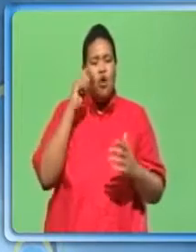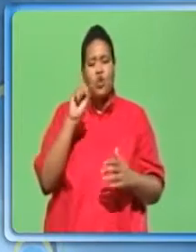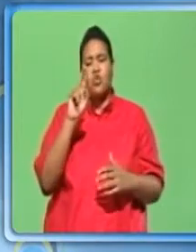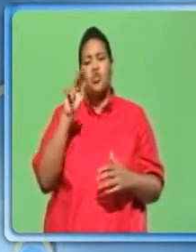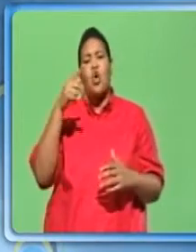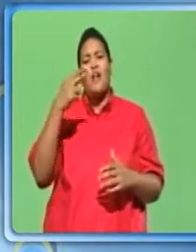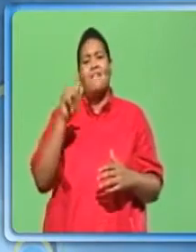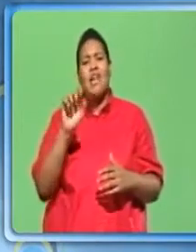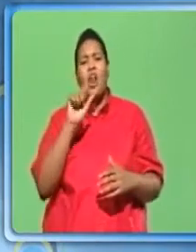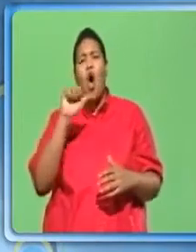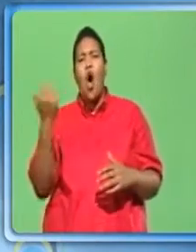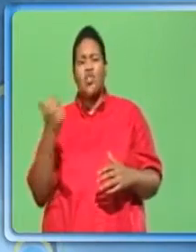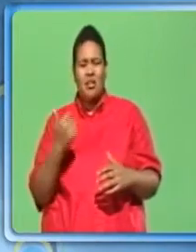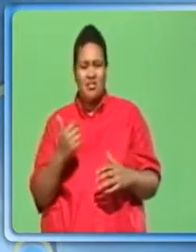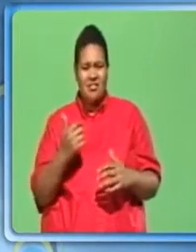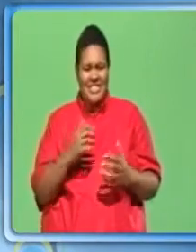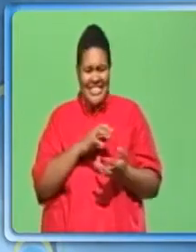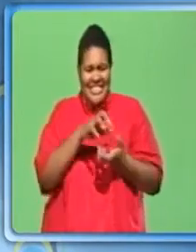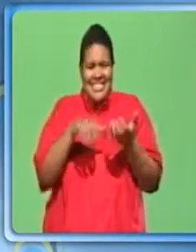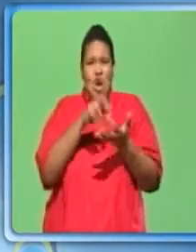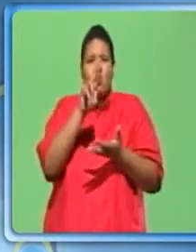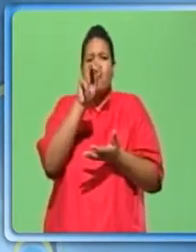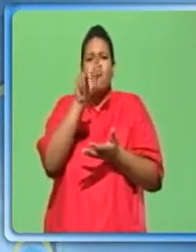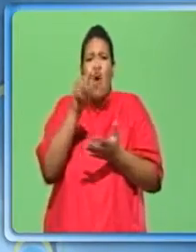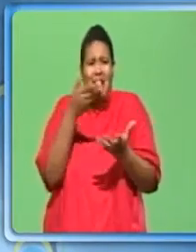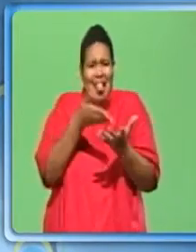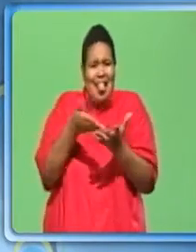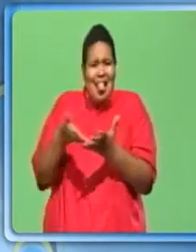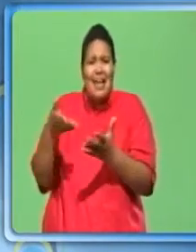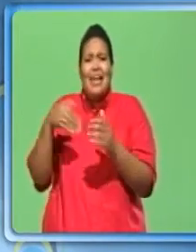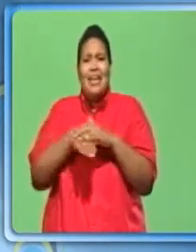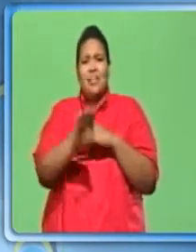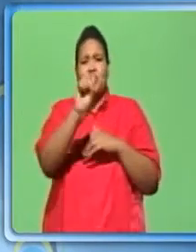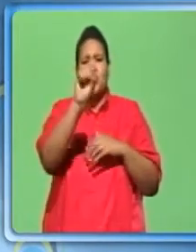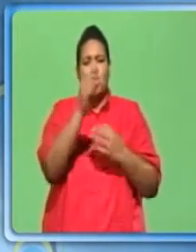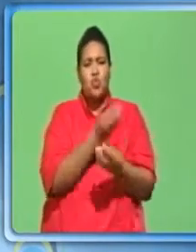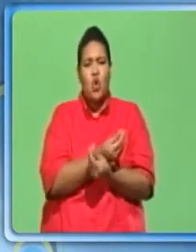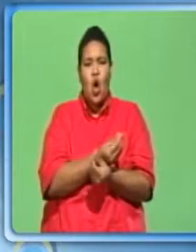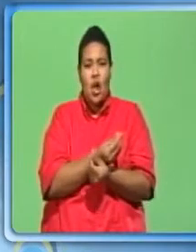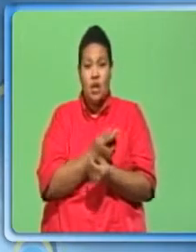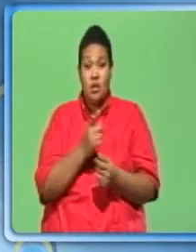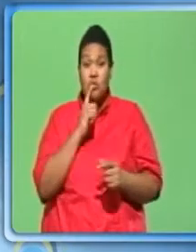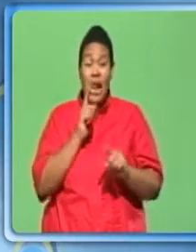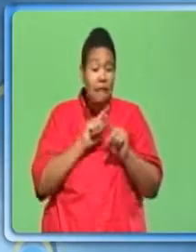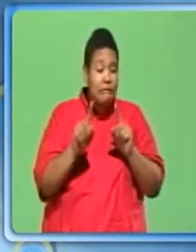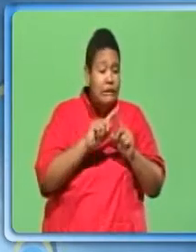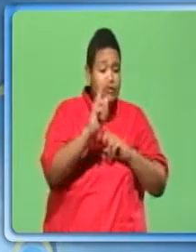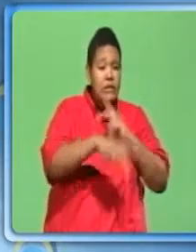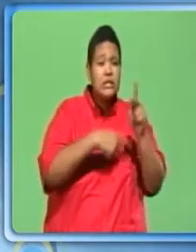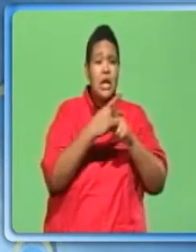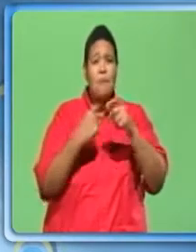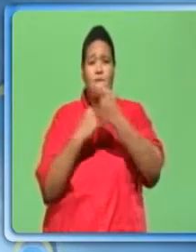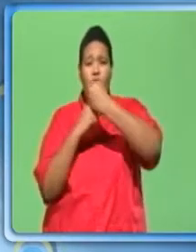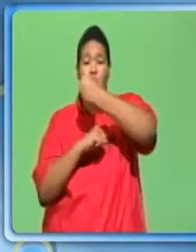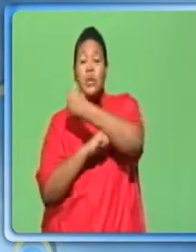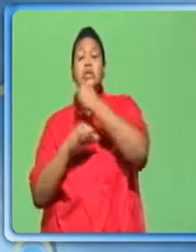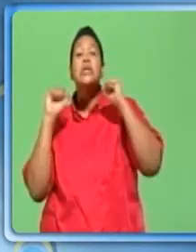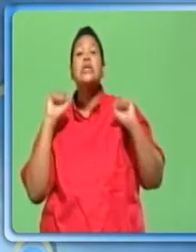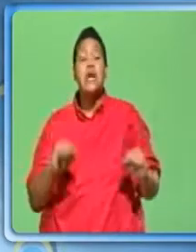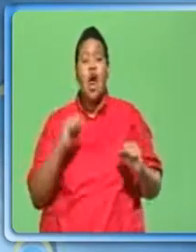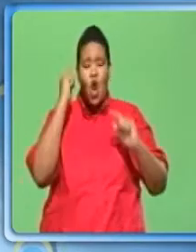other corrosive matter present in the subsoil. There are many types of foundation